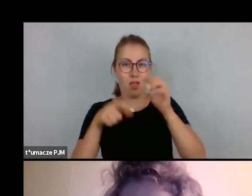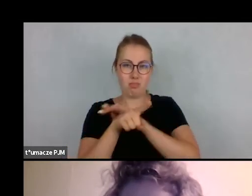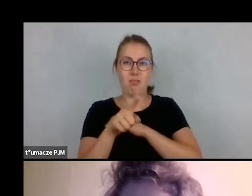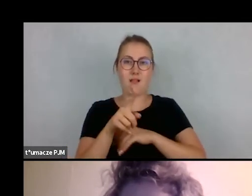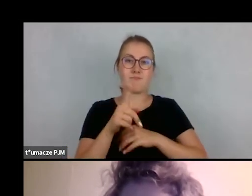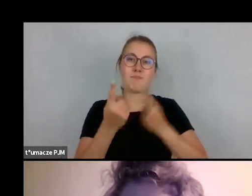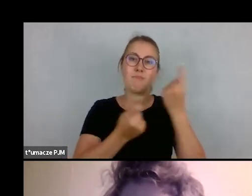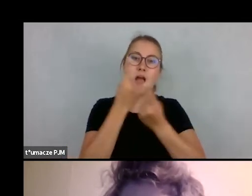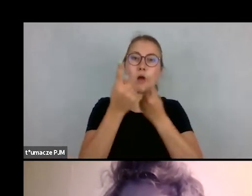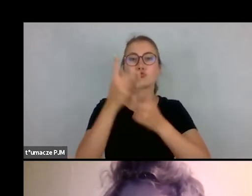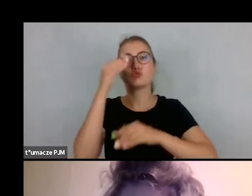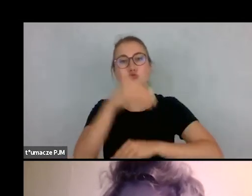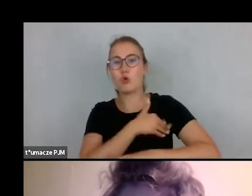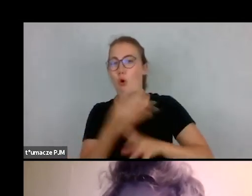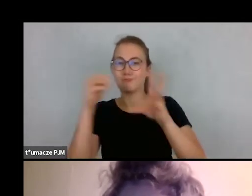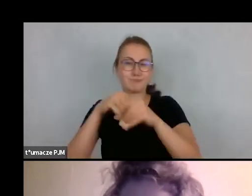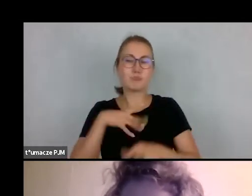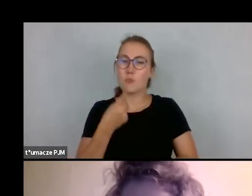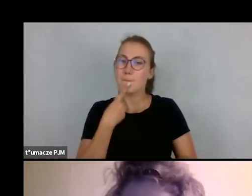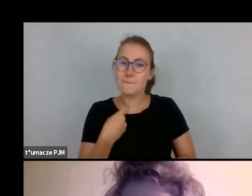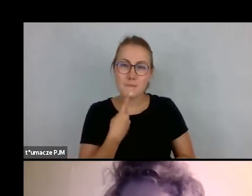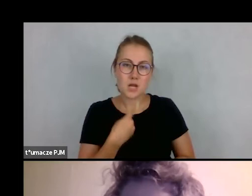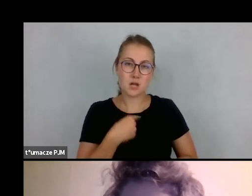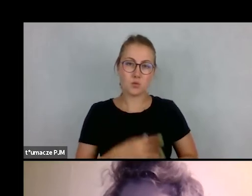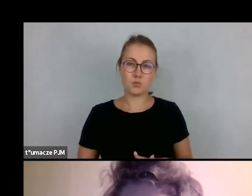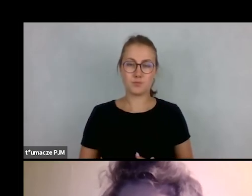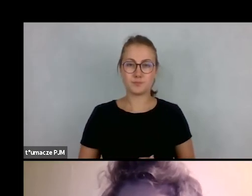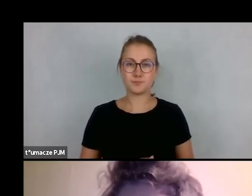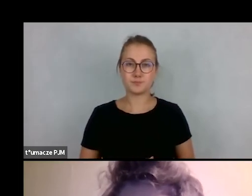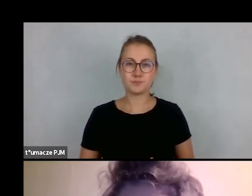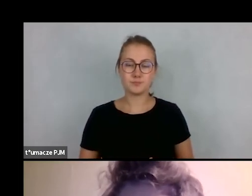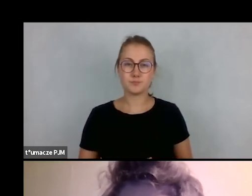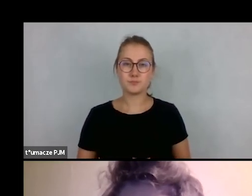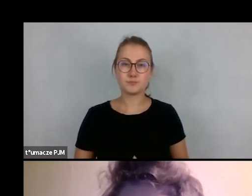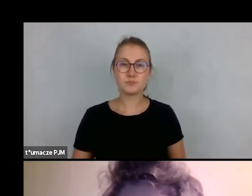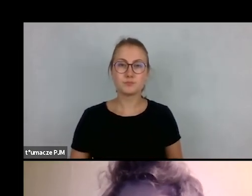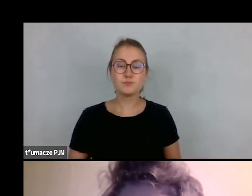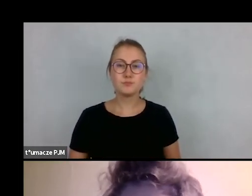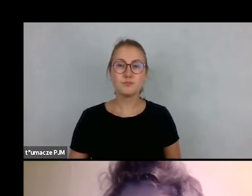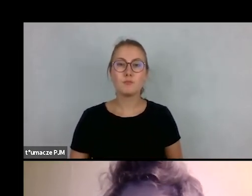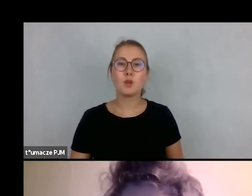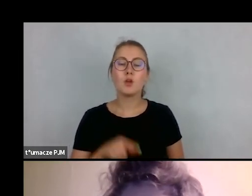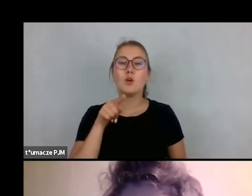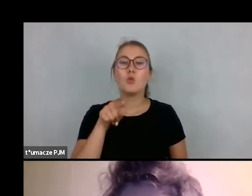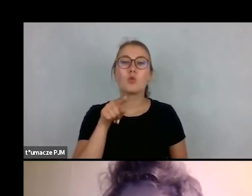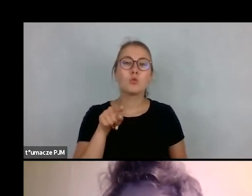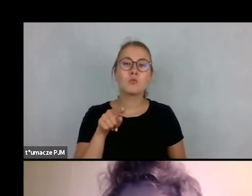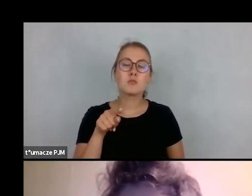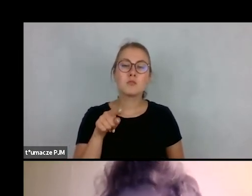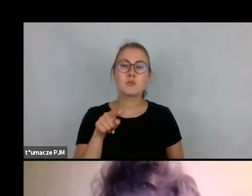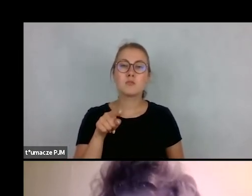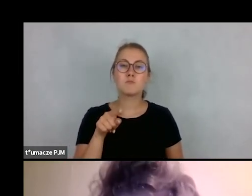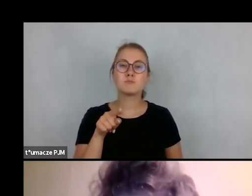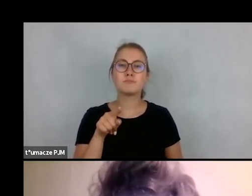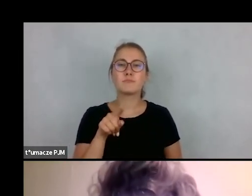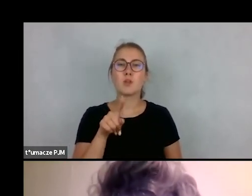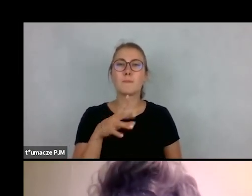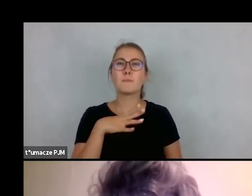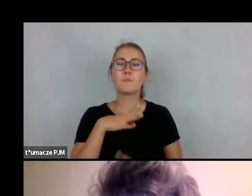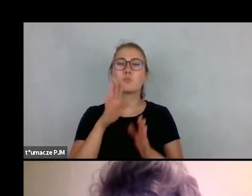working particularly with the Department of Education. But we never established a strong expertise for working in